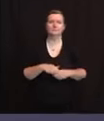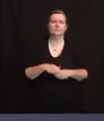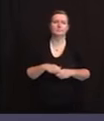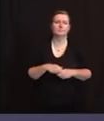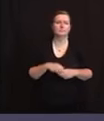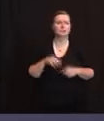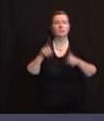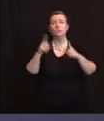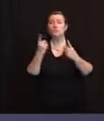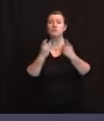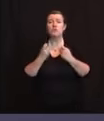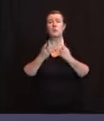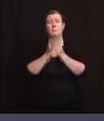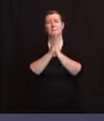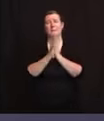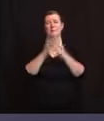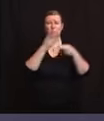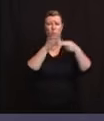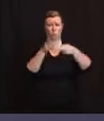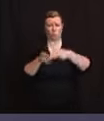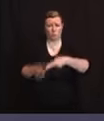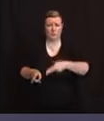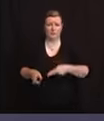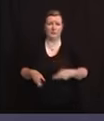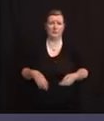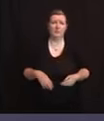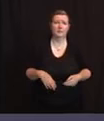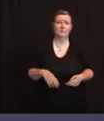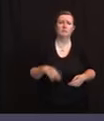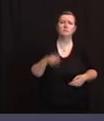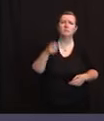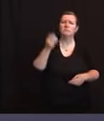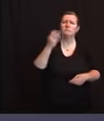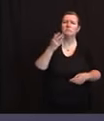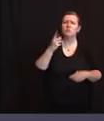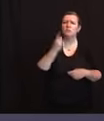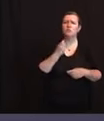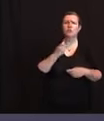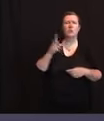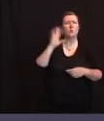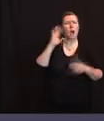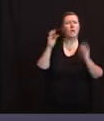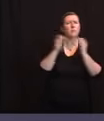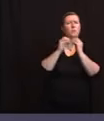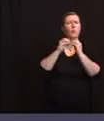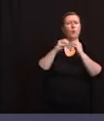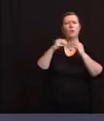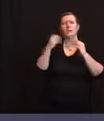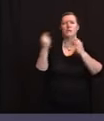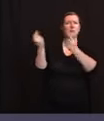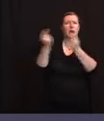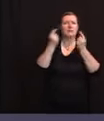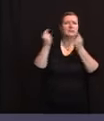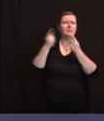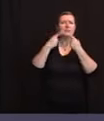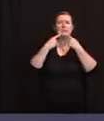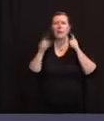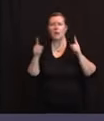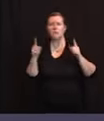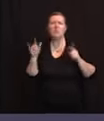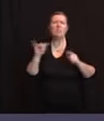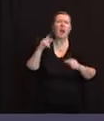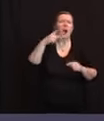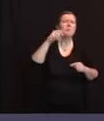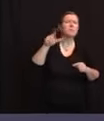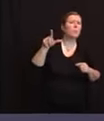Brent, good afternoon. Good afternoon. I thought you said there would be more outdoor announcements today. What happened to those about pools and... We're